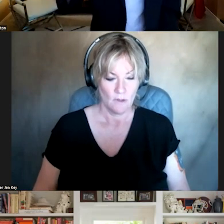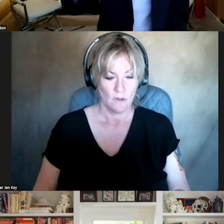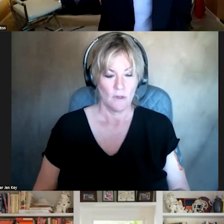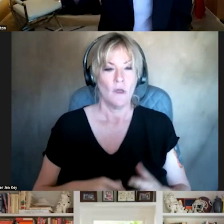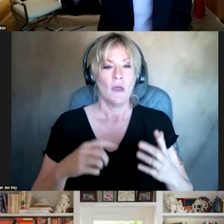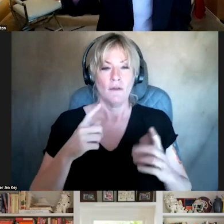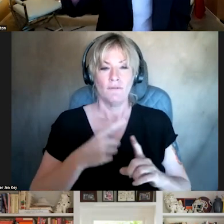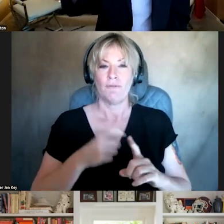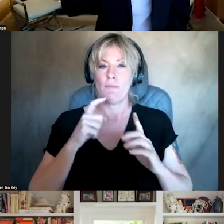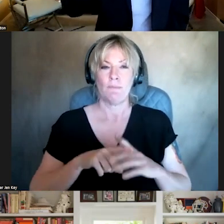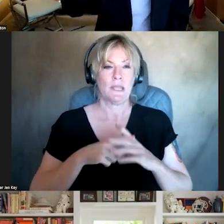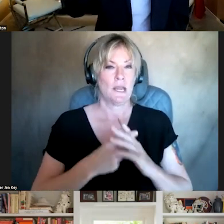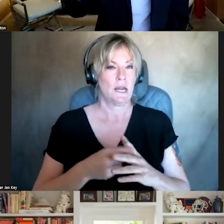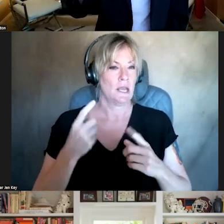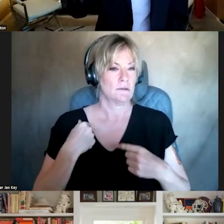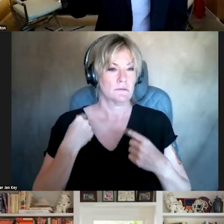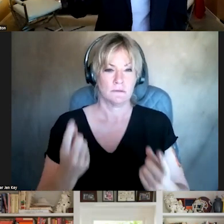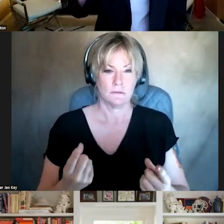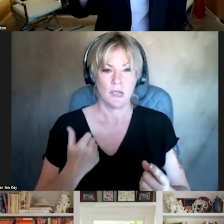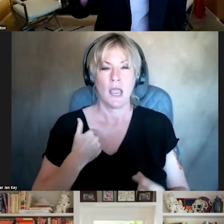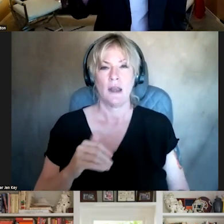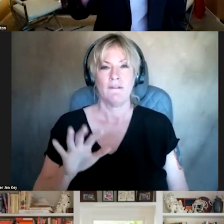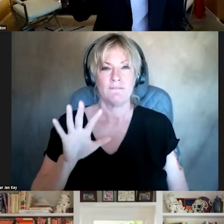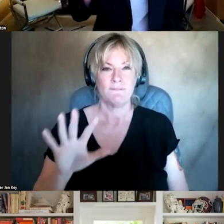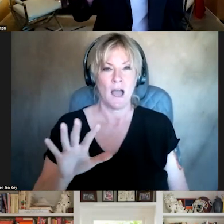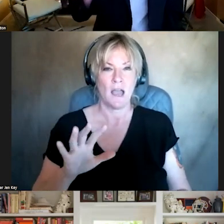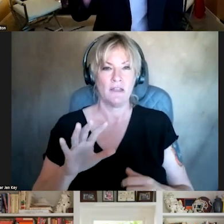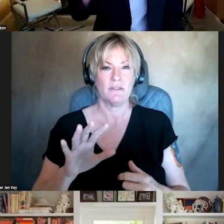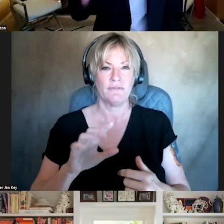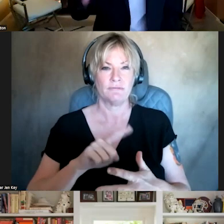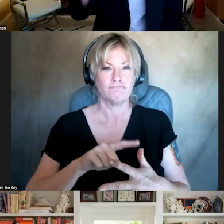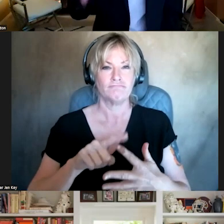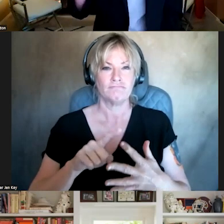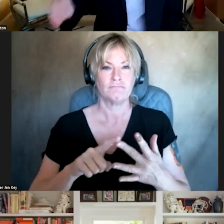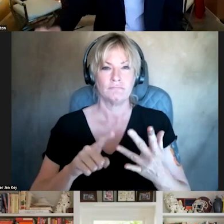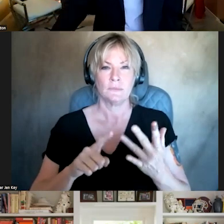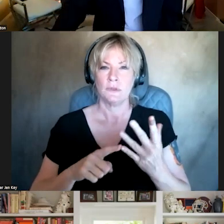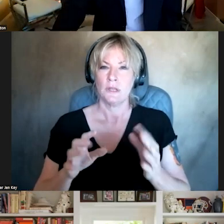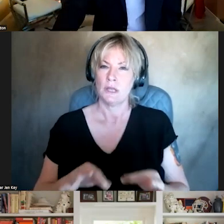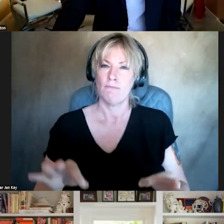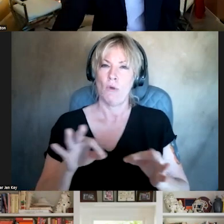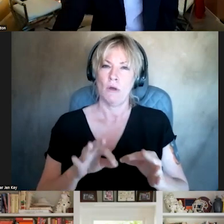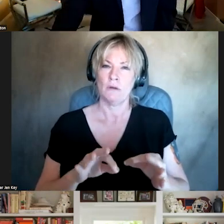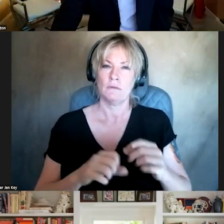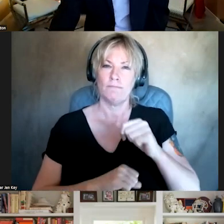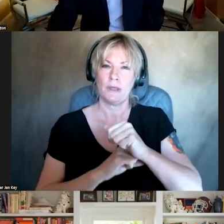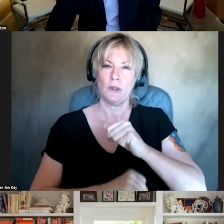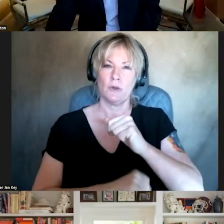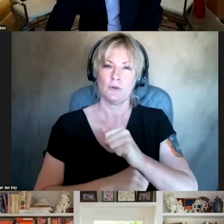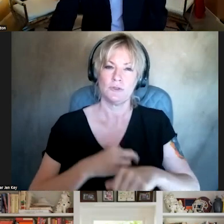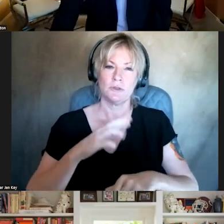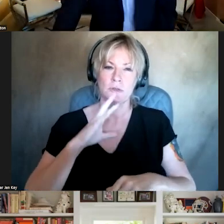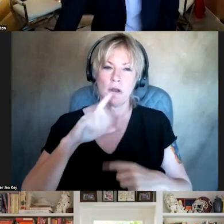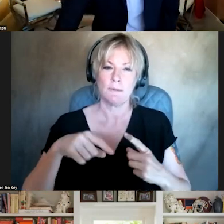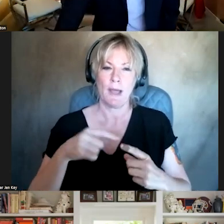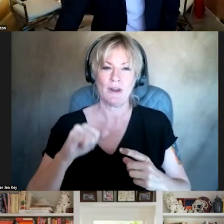From the outset, there were 5 pillars, 5 key pillars referenced in the Community Mental